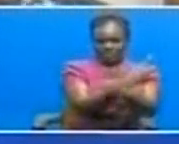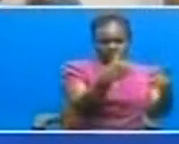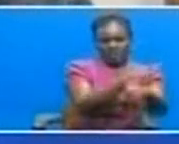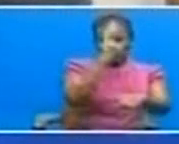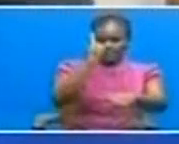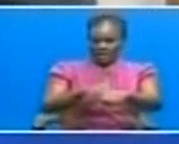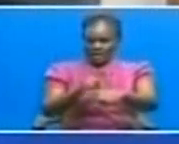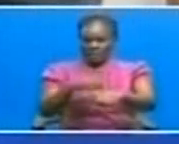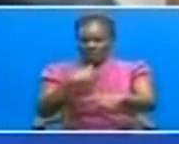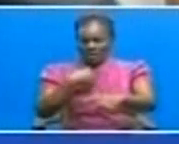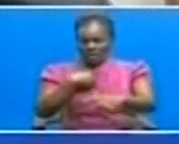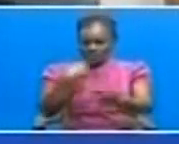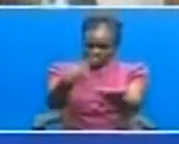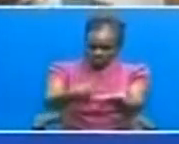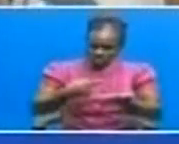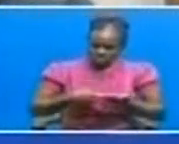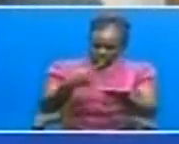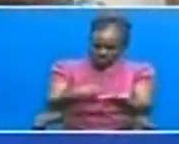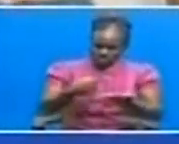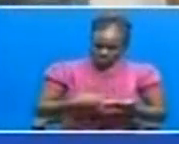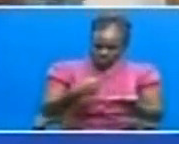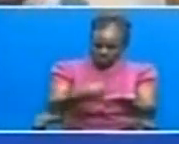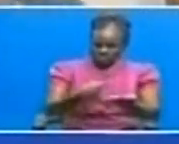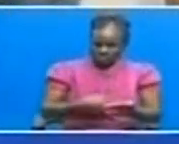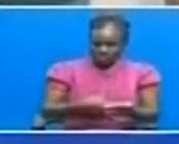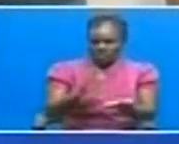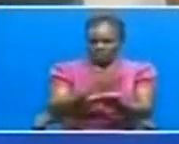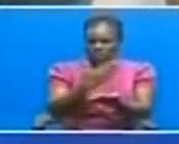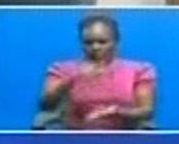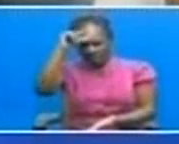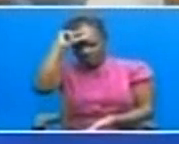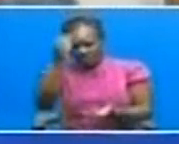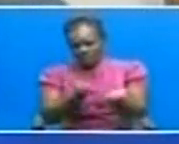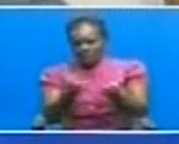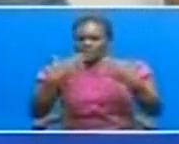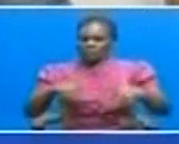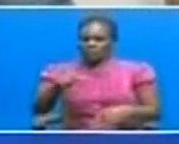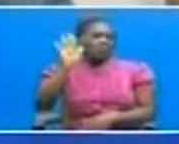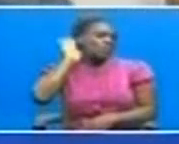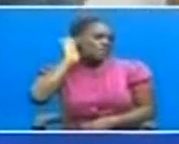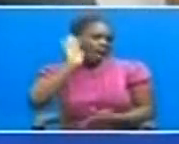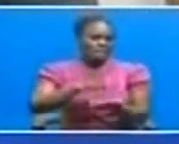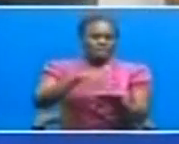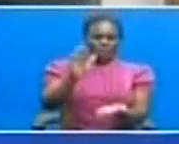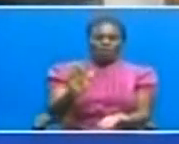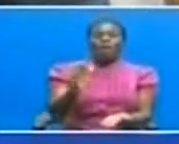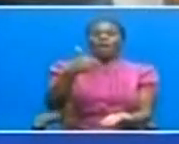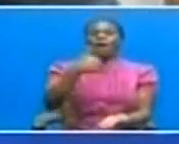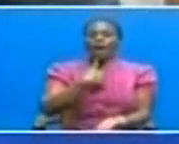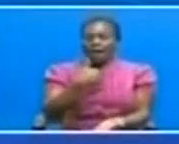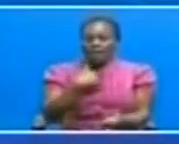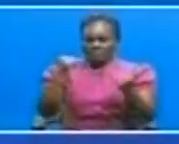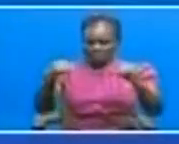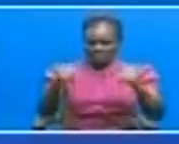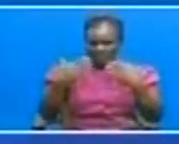wakati tutakuwa na round table ile ambayo inakuja sasa kati ya serikali na wafanyabiashara mtasikia mengi ambayo tumeweza